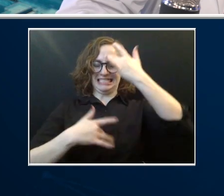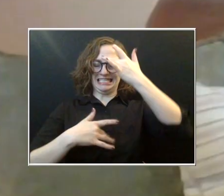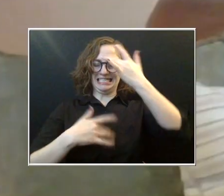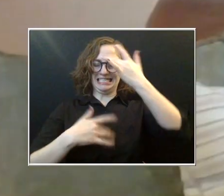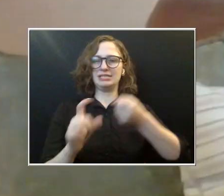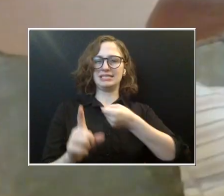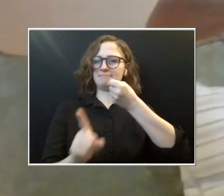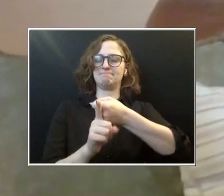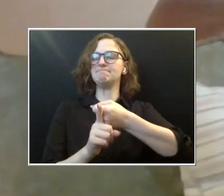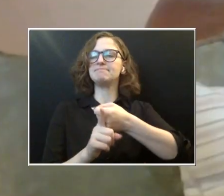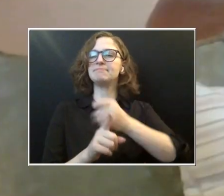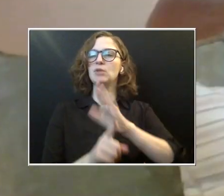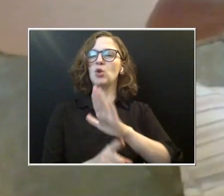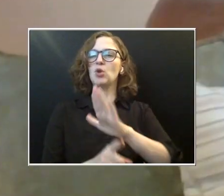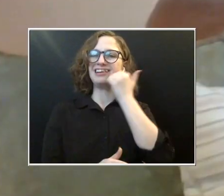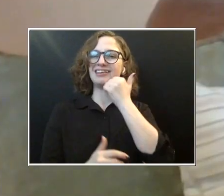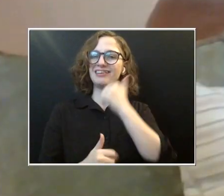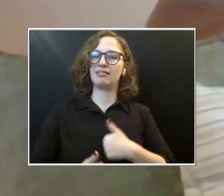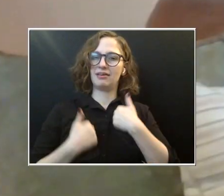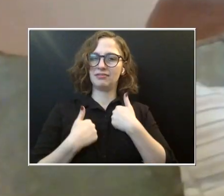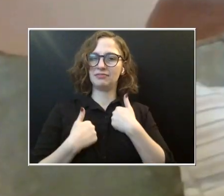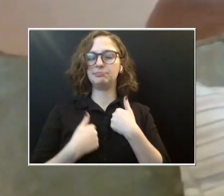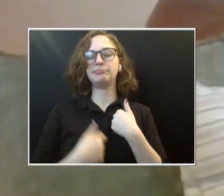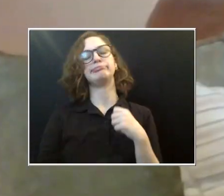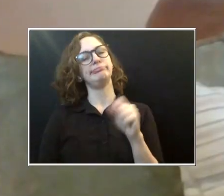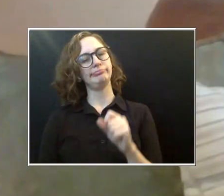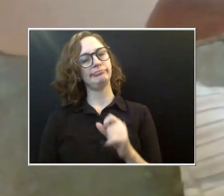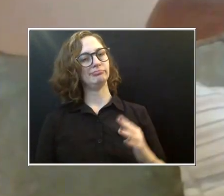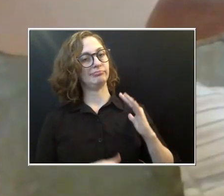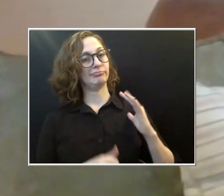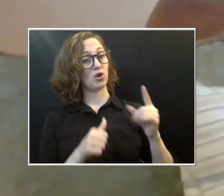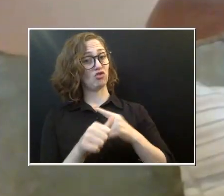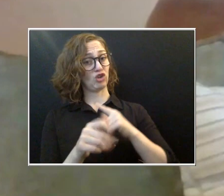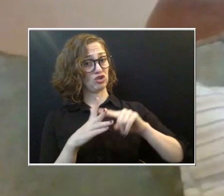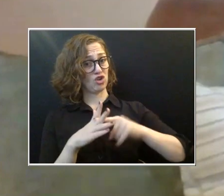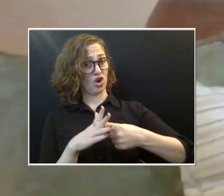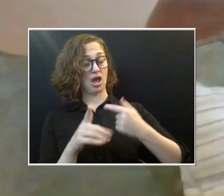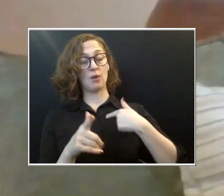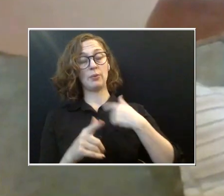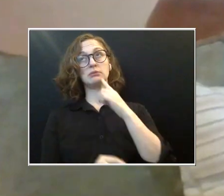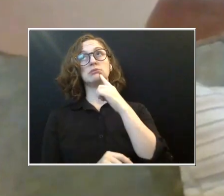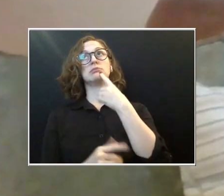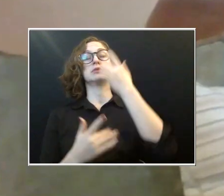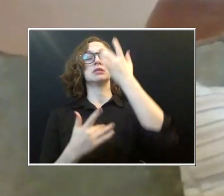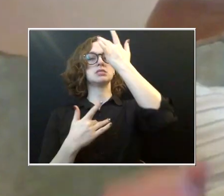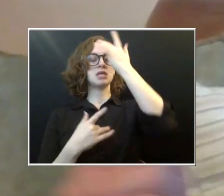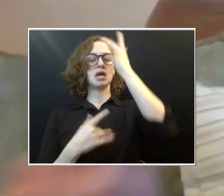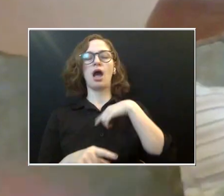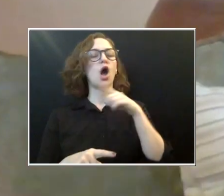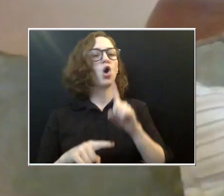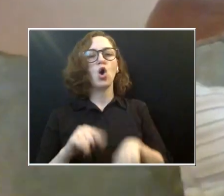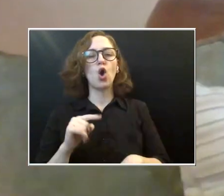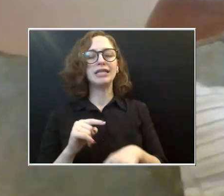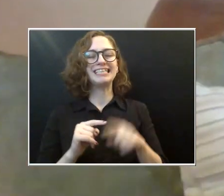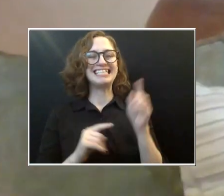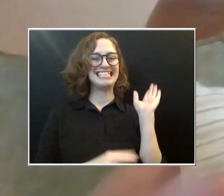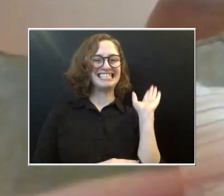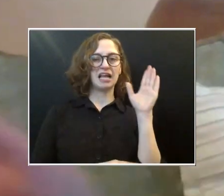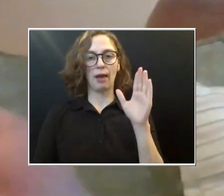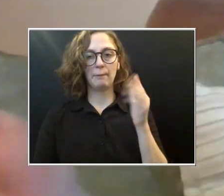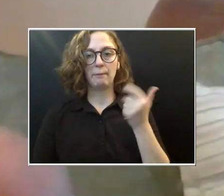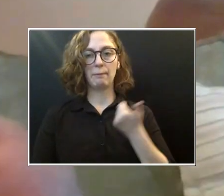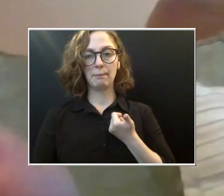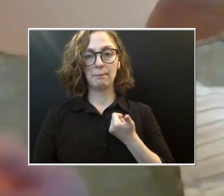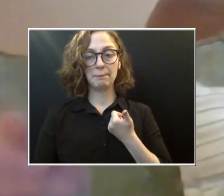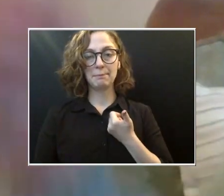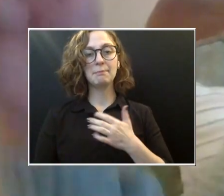Sure. Well, back when this first started and I was so sick, I couldn't even sit up by myself. My family would have to lift me up. They'd